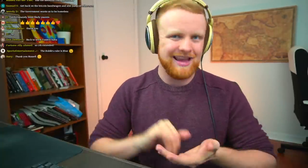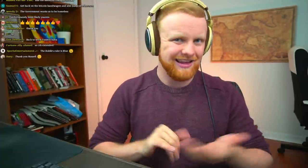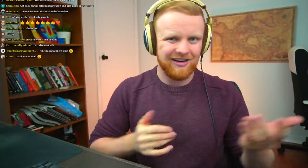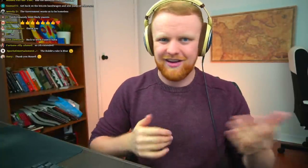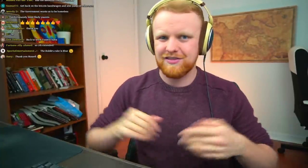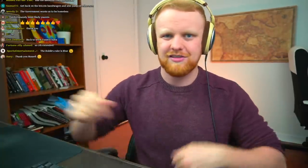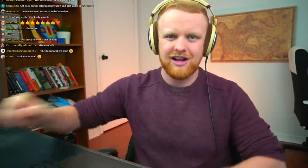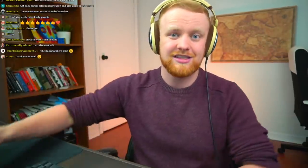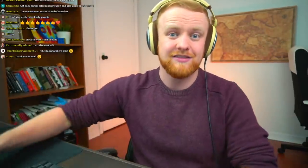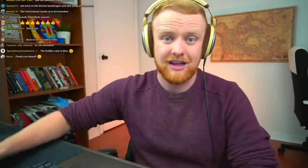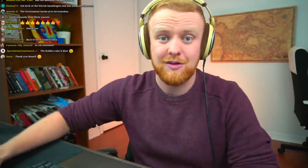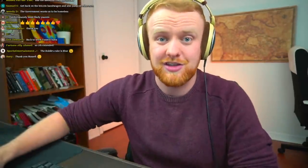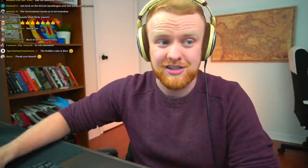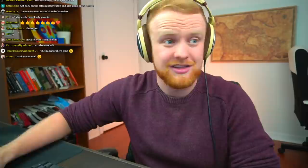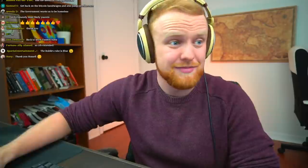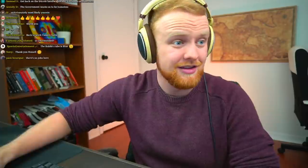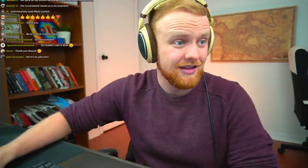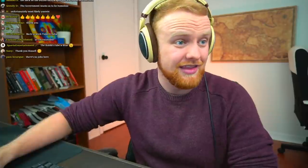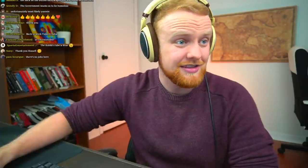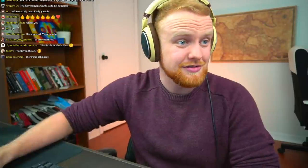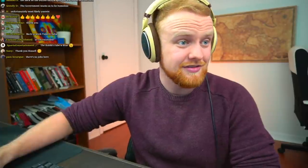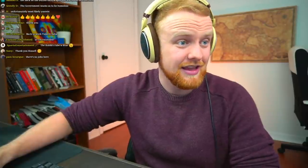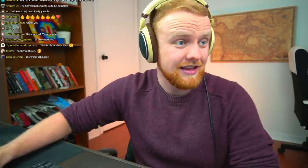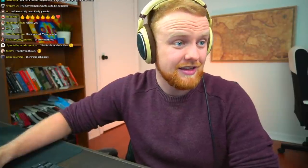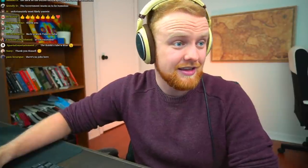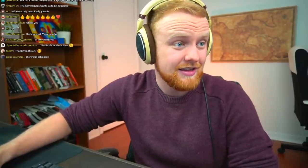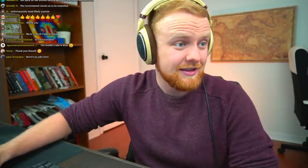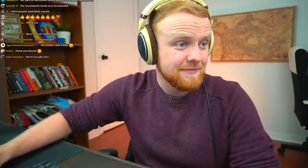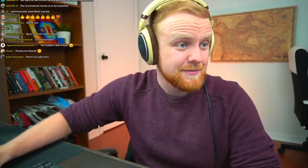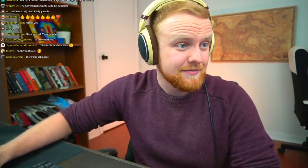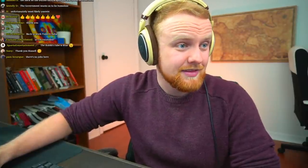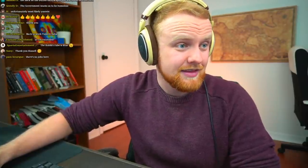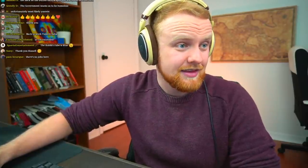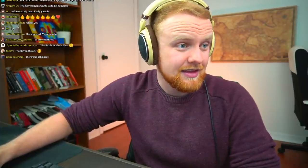questions of paying it off, there's lots of questions in the middle on that sort of thing.